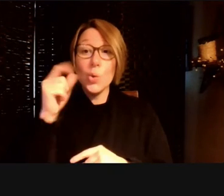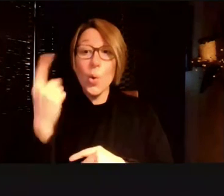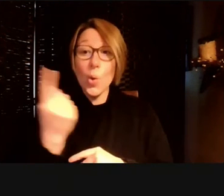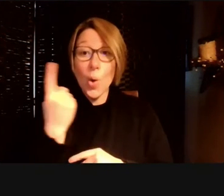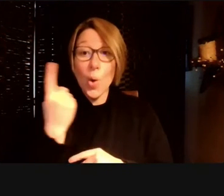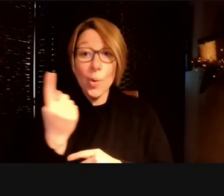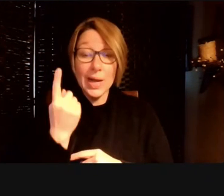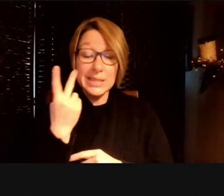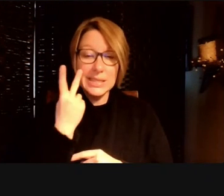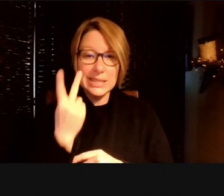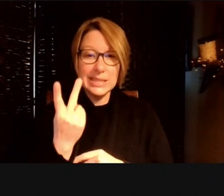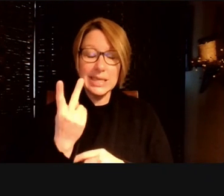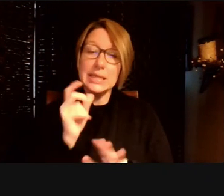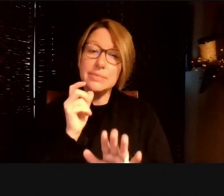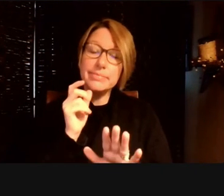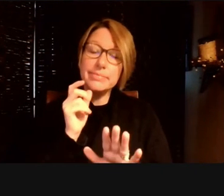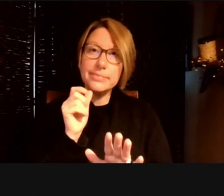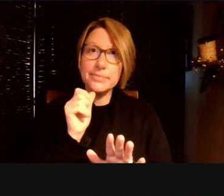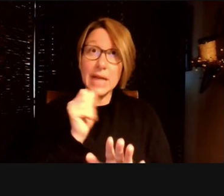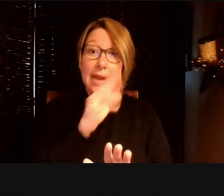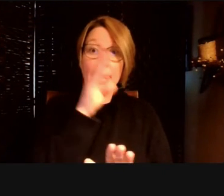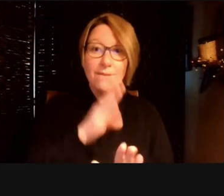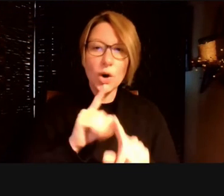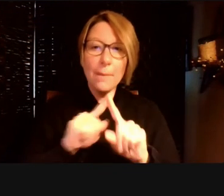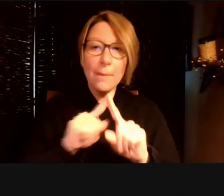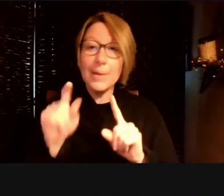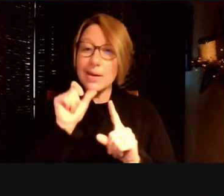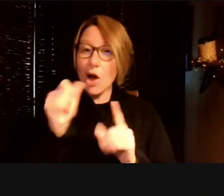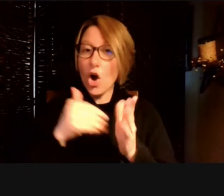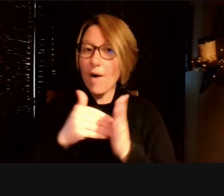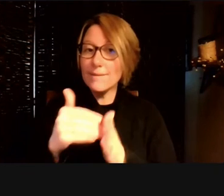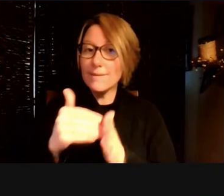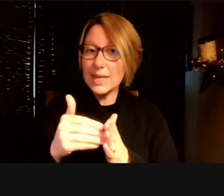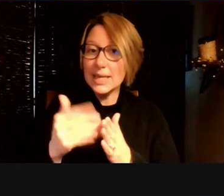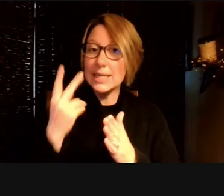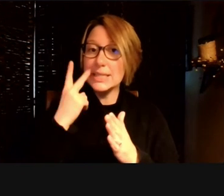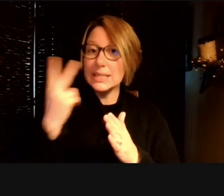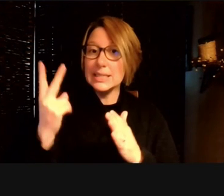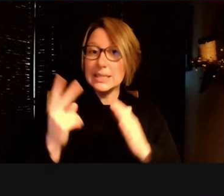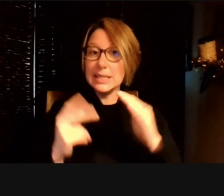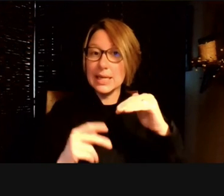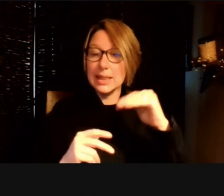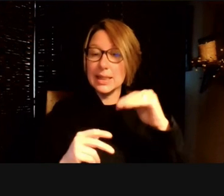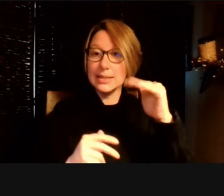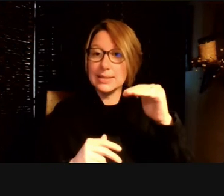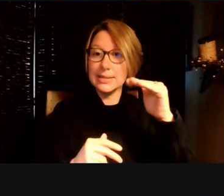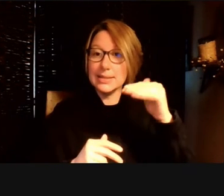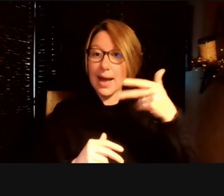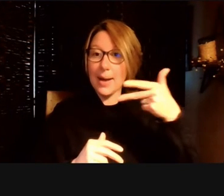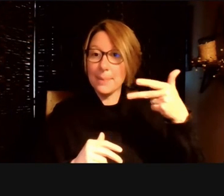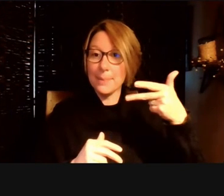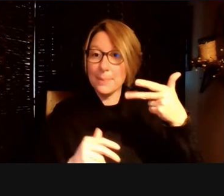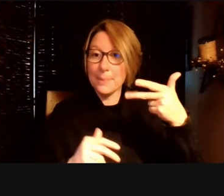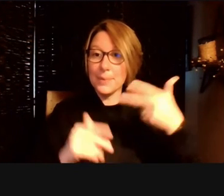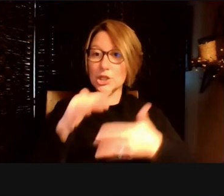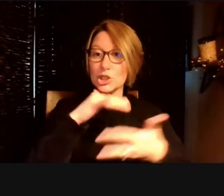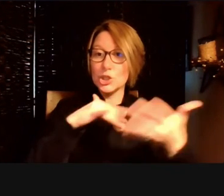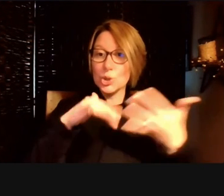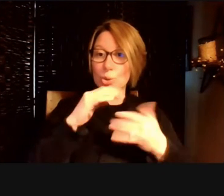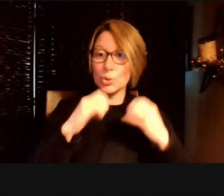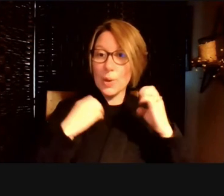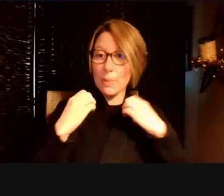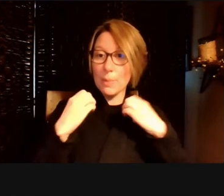say that you don't ever, but you don't as much, see these same deficits in the social emotional